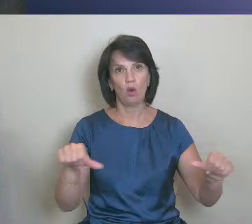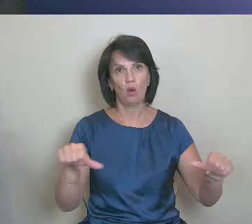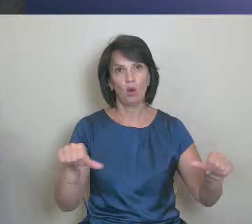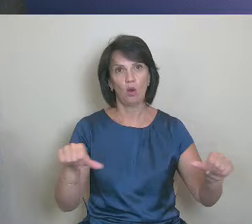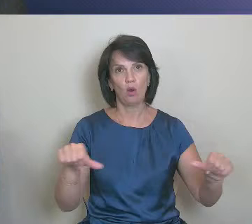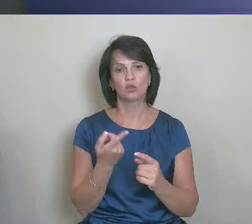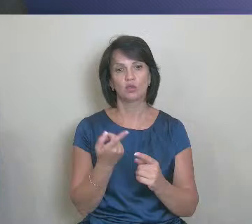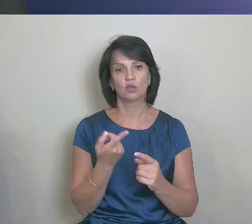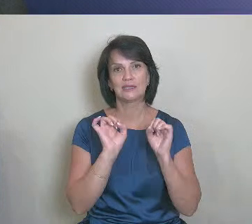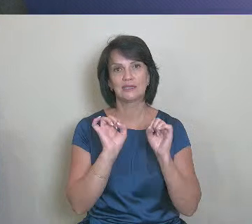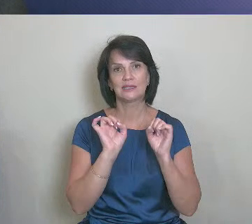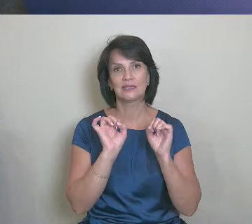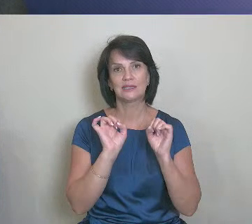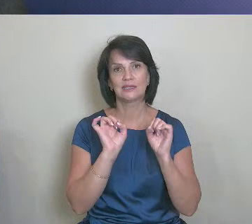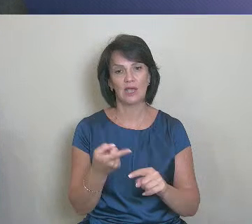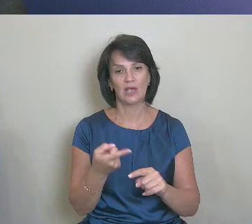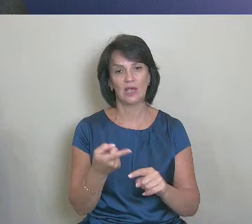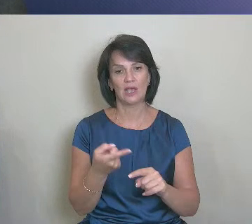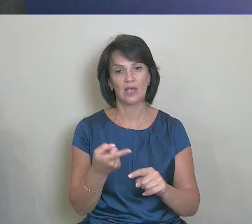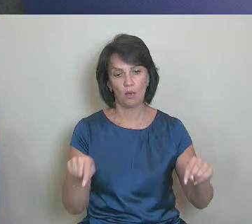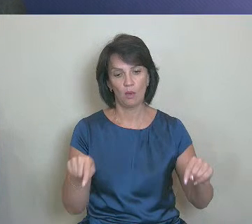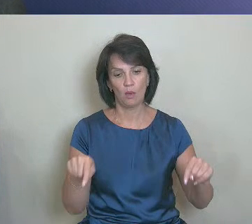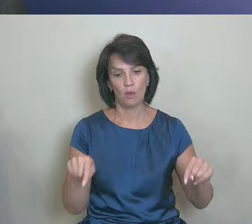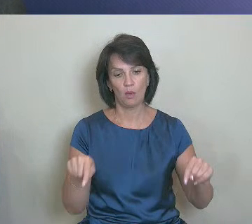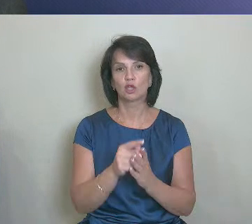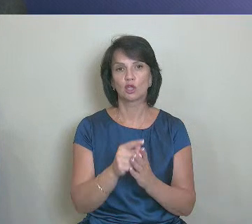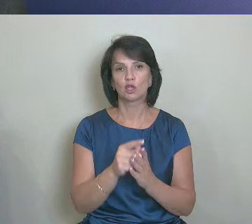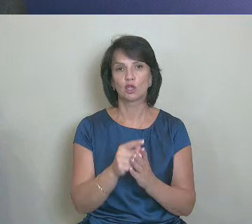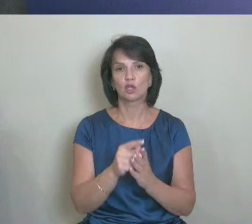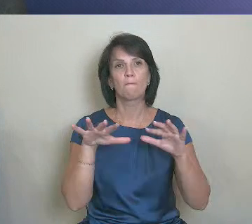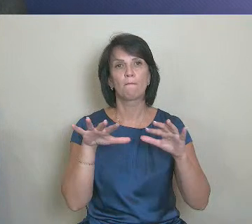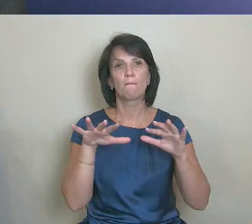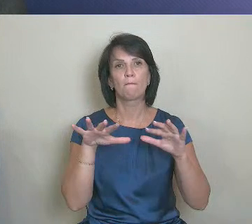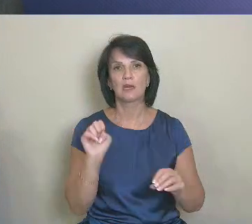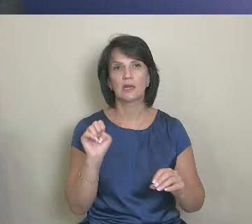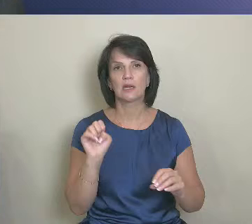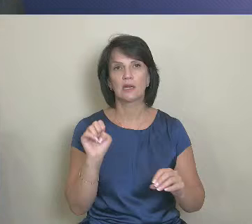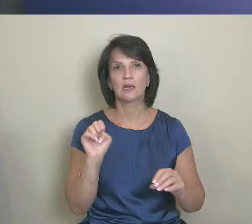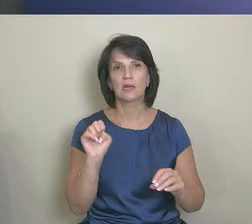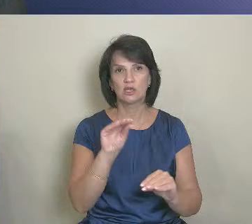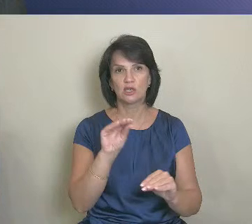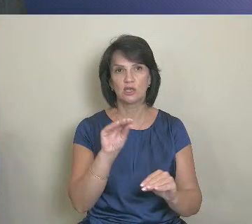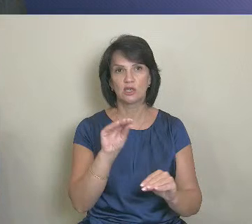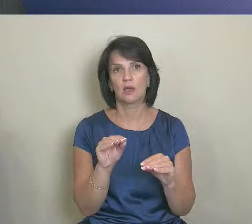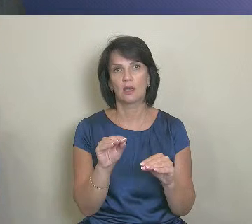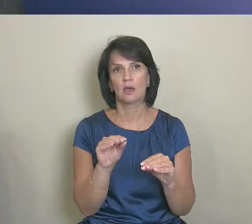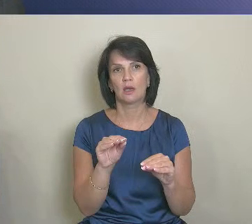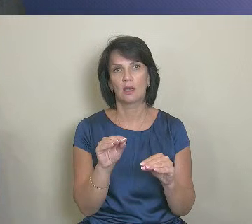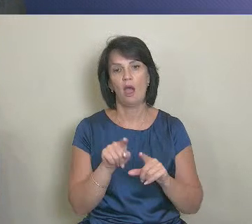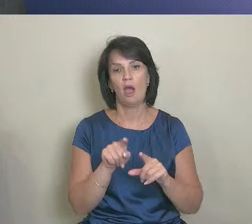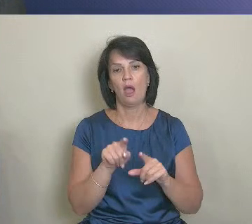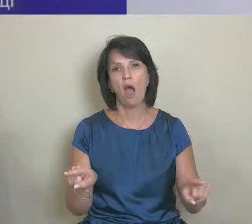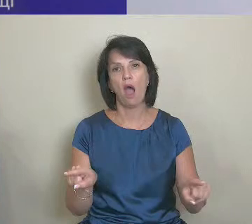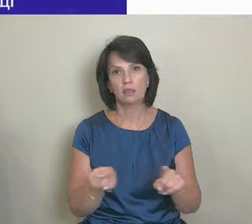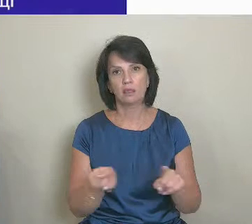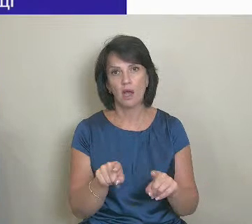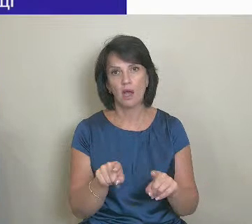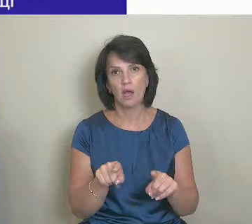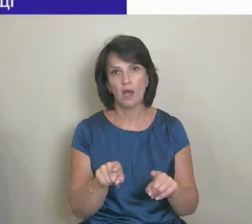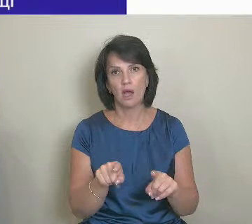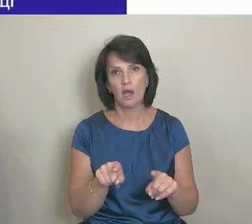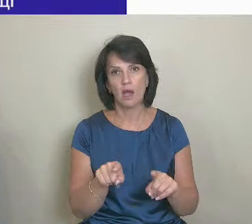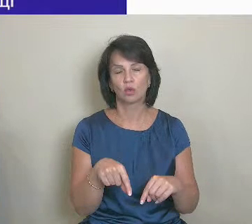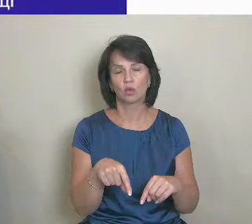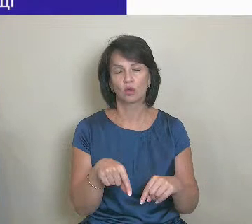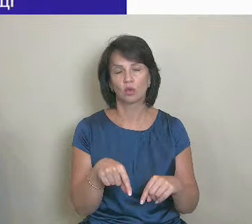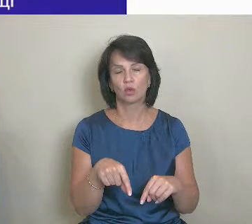the TECs is provided by these authorities. They have to identify the places to see